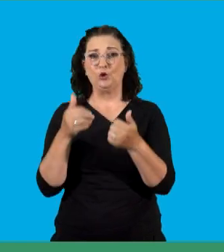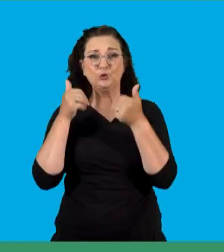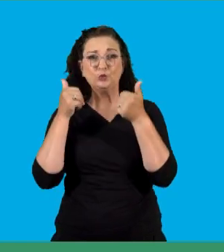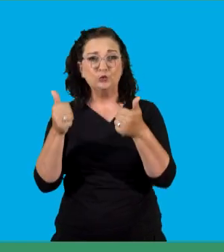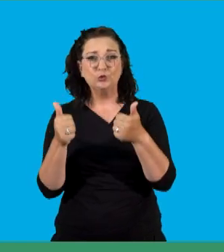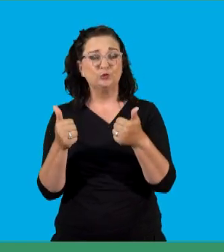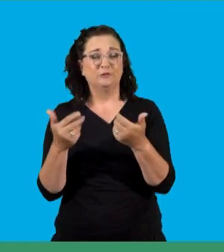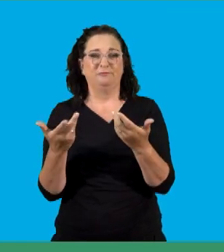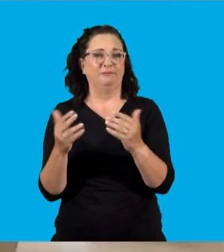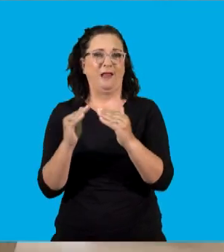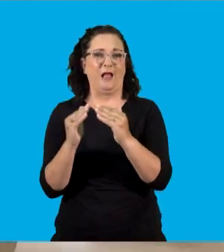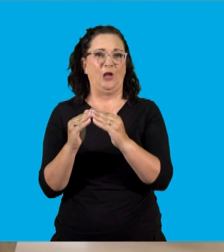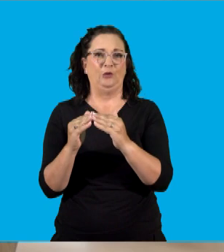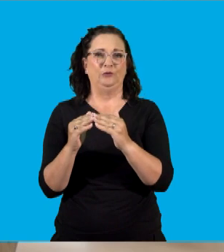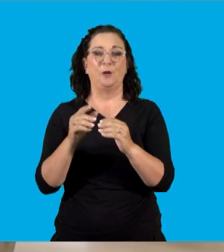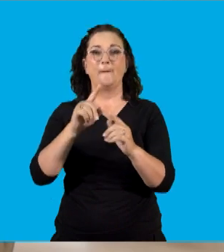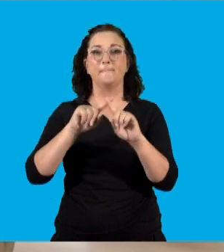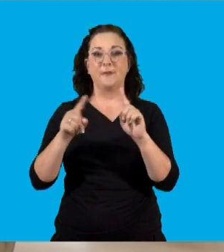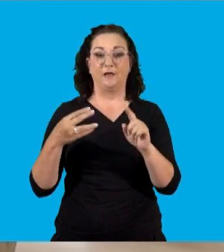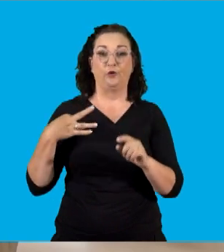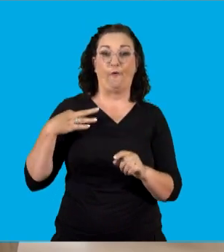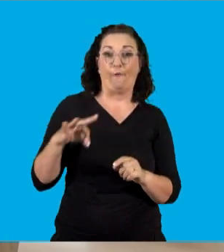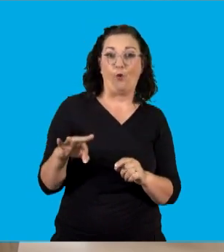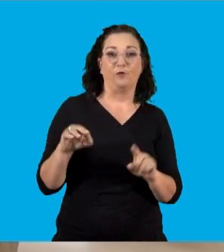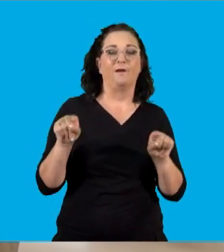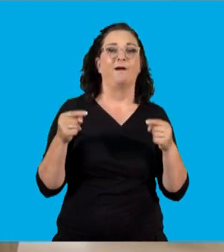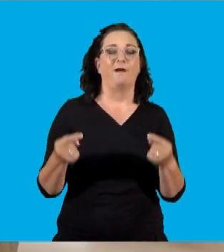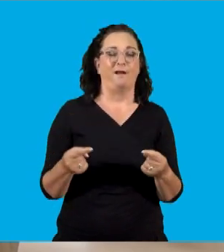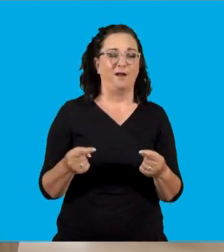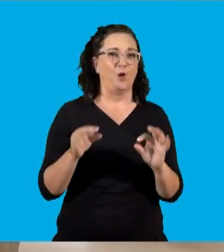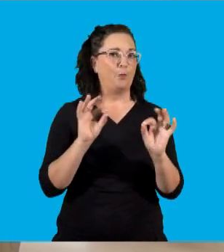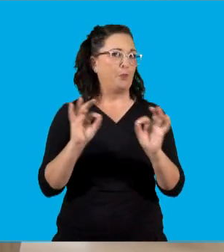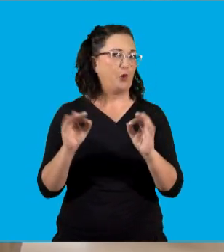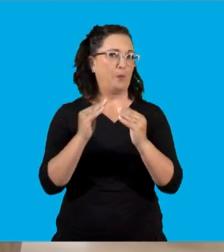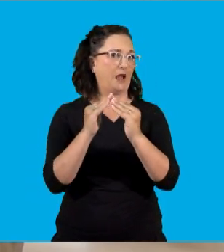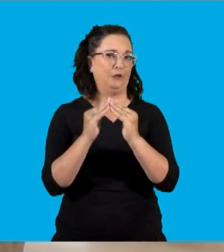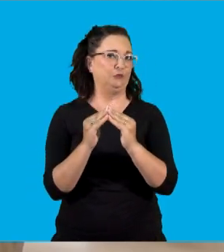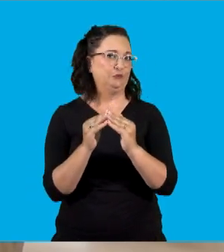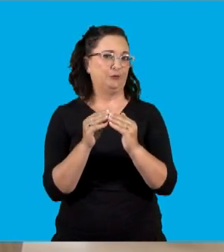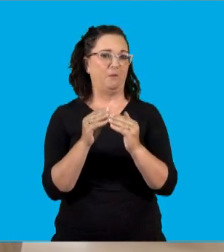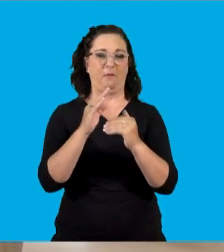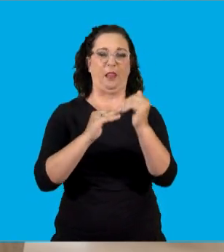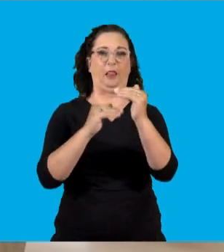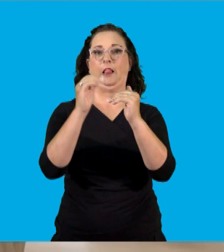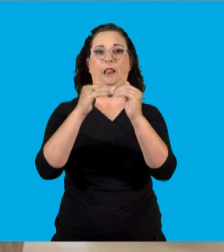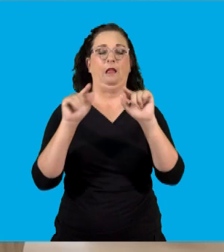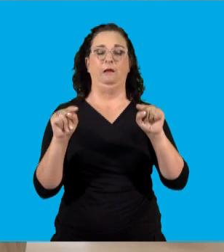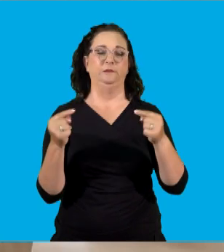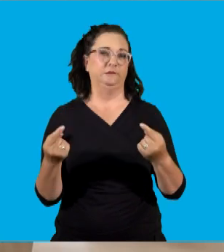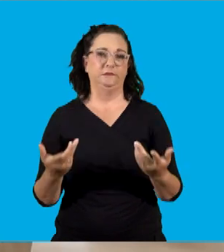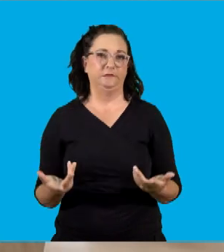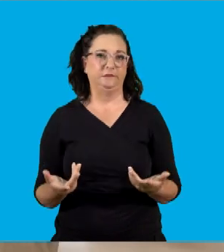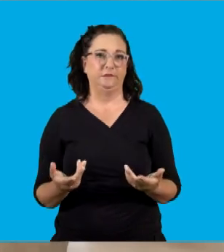a good condition. It's because people cannot afford to build proper houses, because they cannot afford